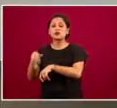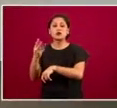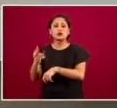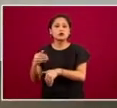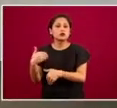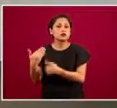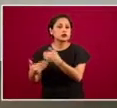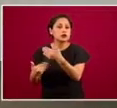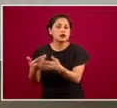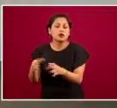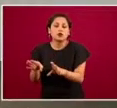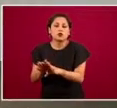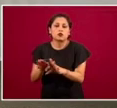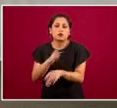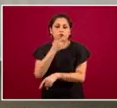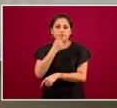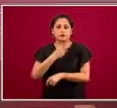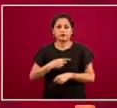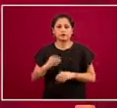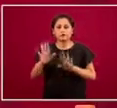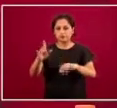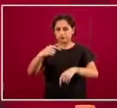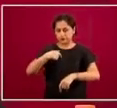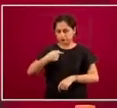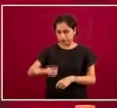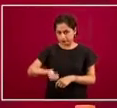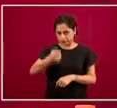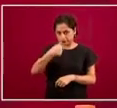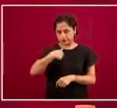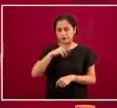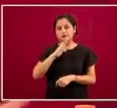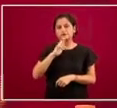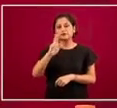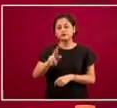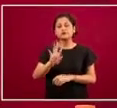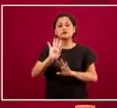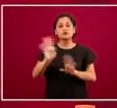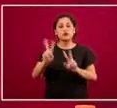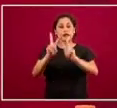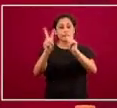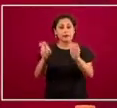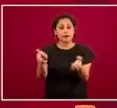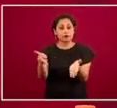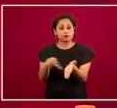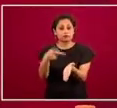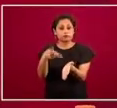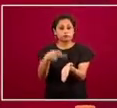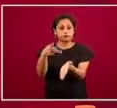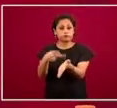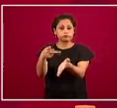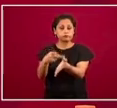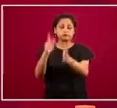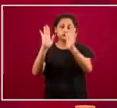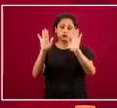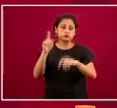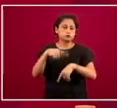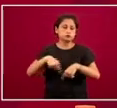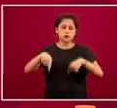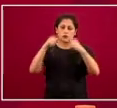symptoms? Could you talk about that? I will talk about this first. This is something that we've been repeating.